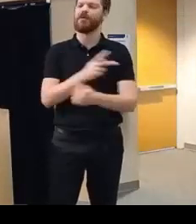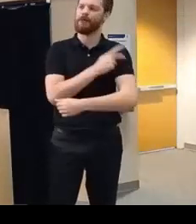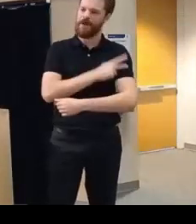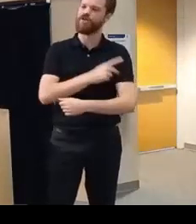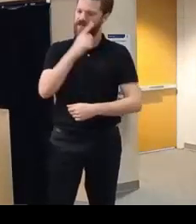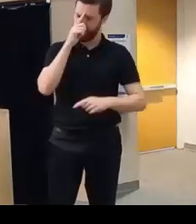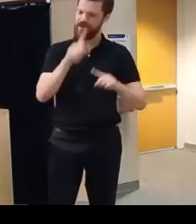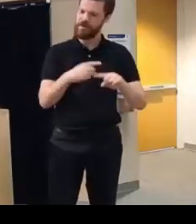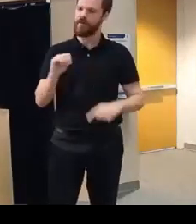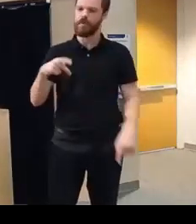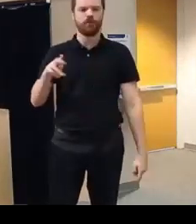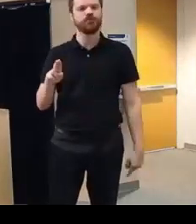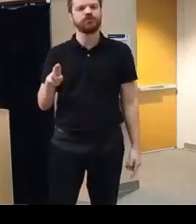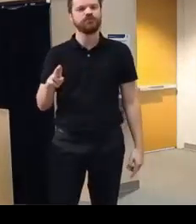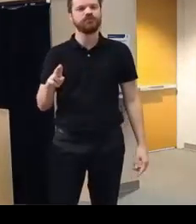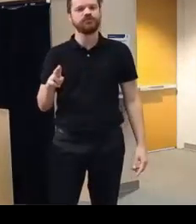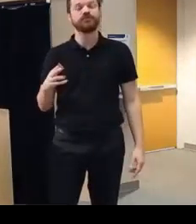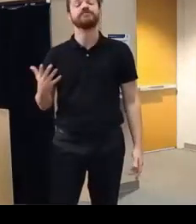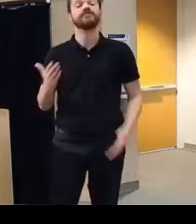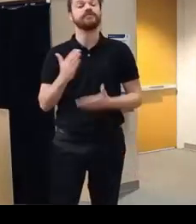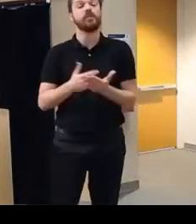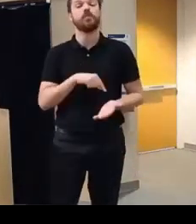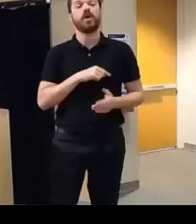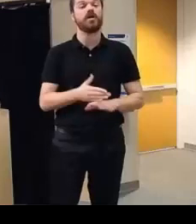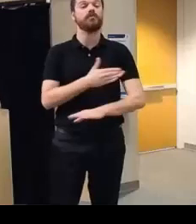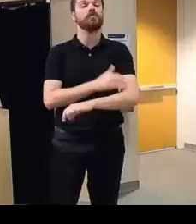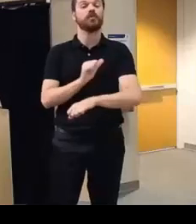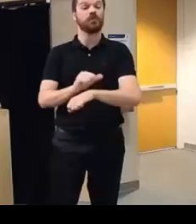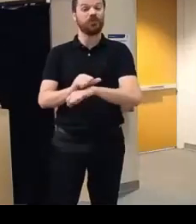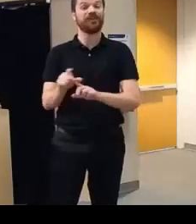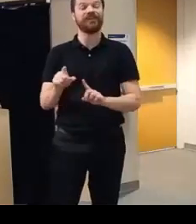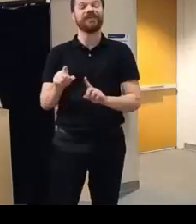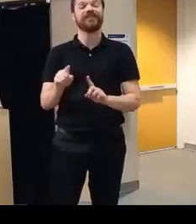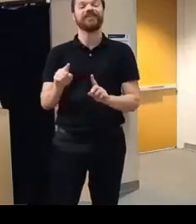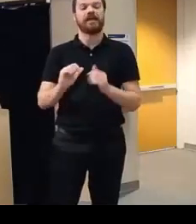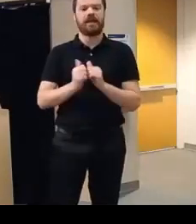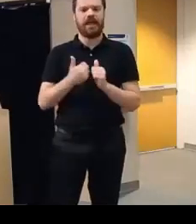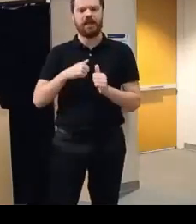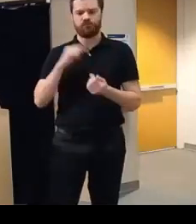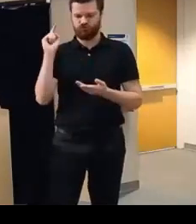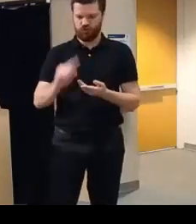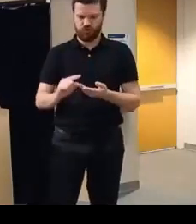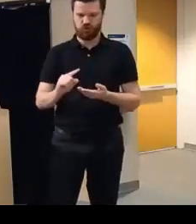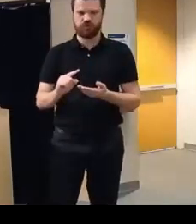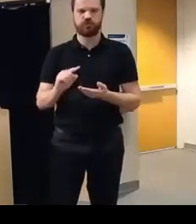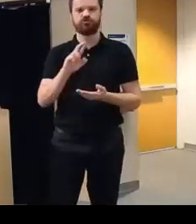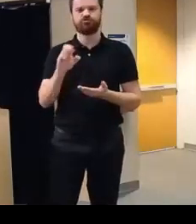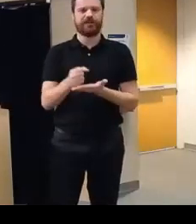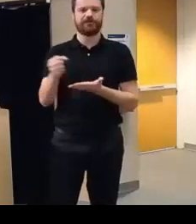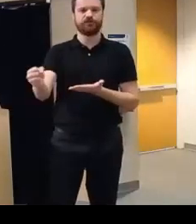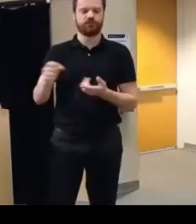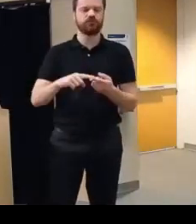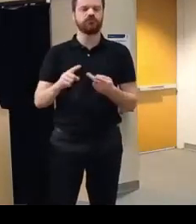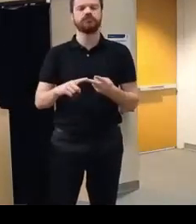about med psych units? And so some of the quality improvement work that we've been doing has been focusing on how we can reduce readmissions